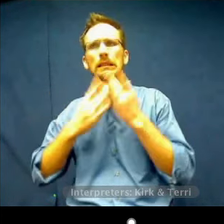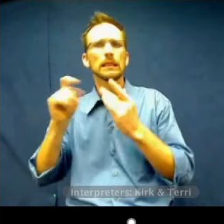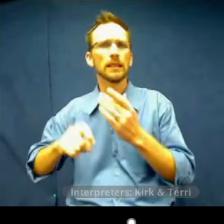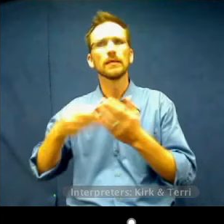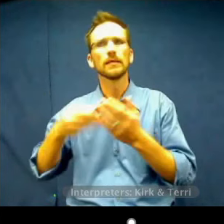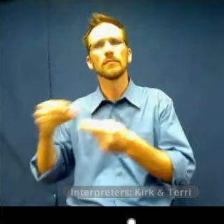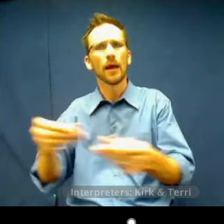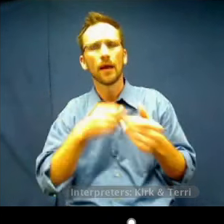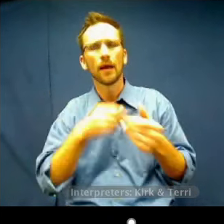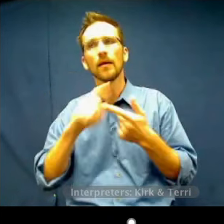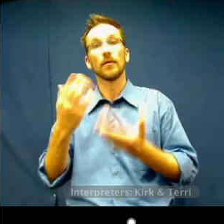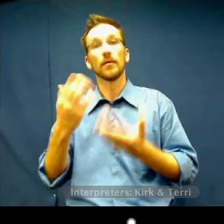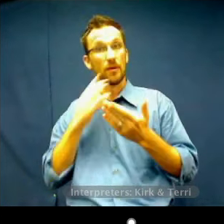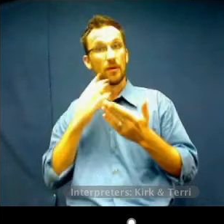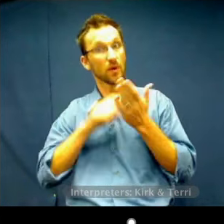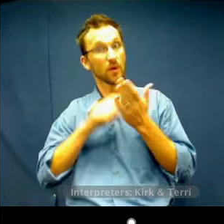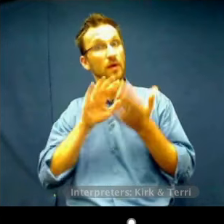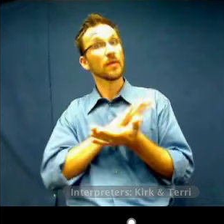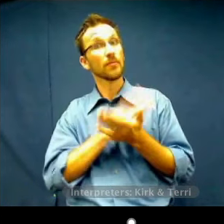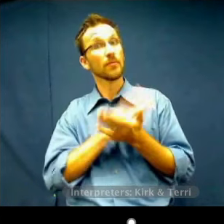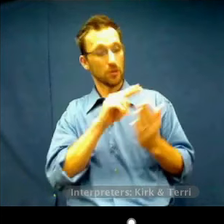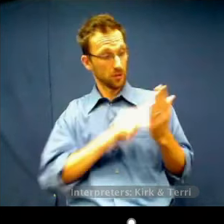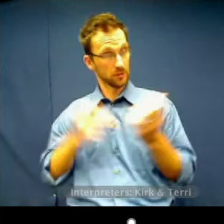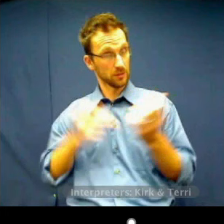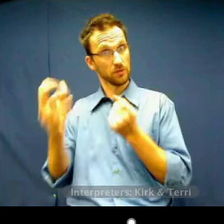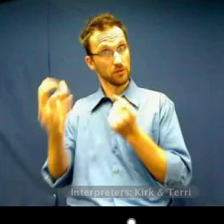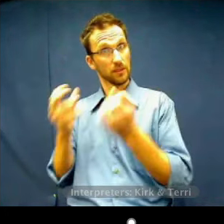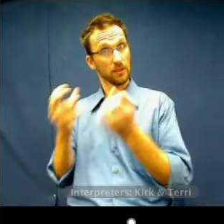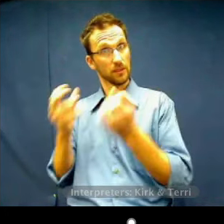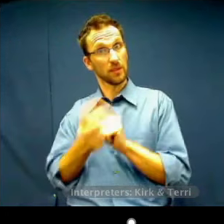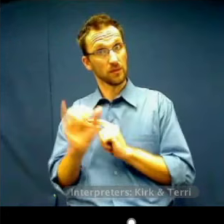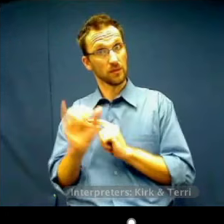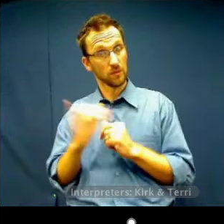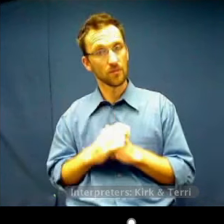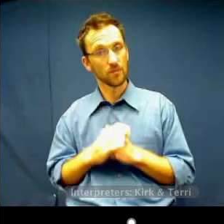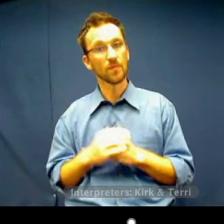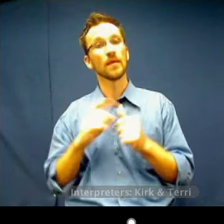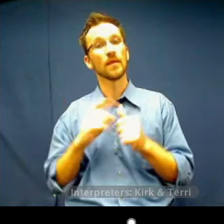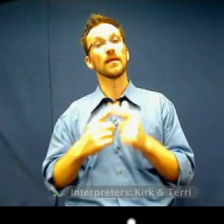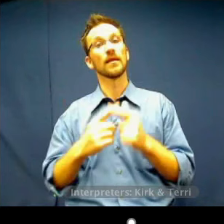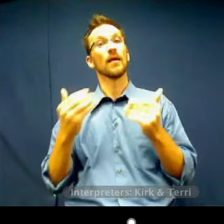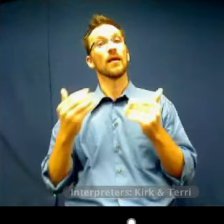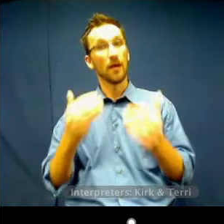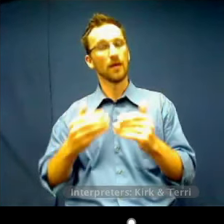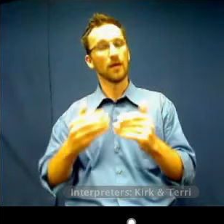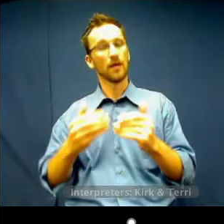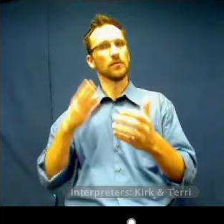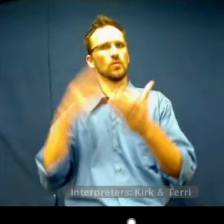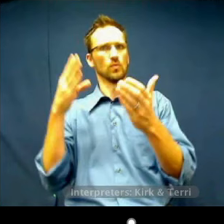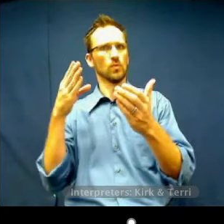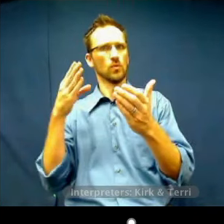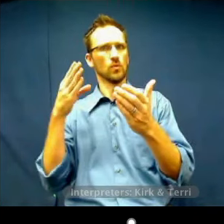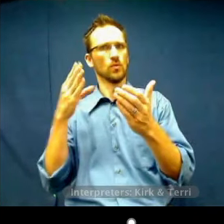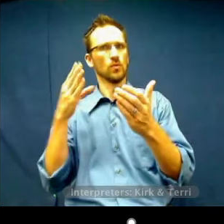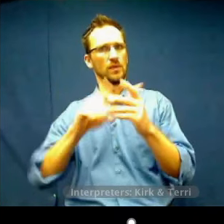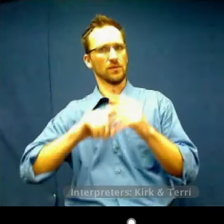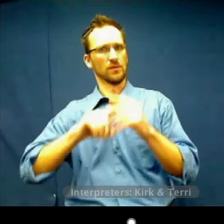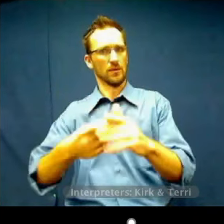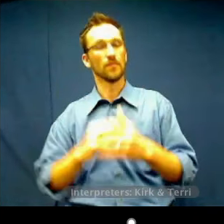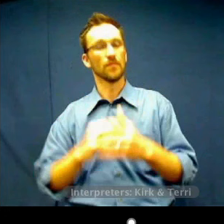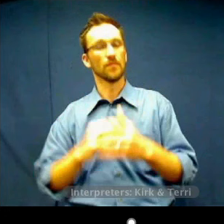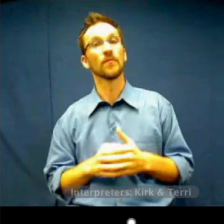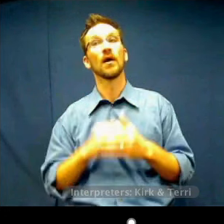site translation. Then you commence the suit. And how a family law case